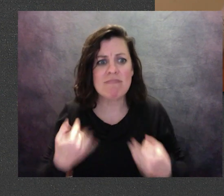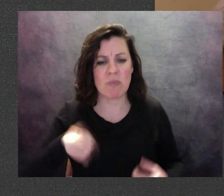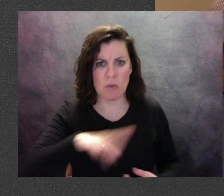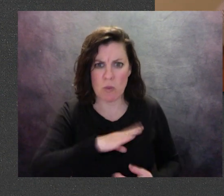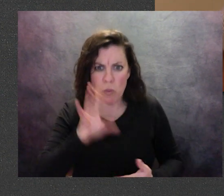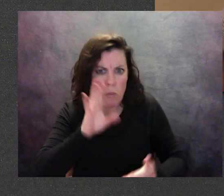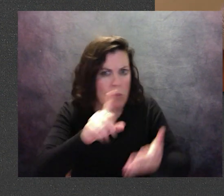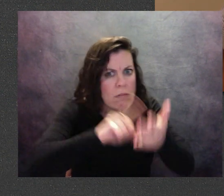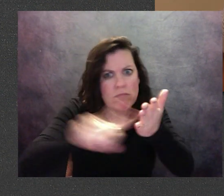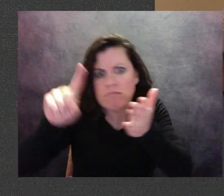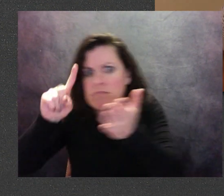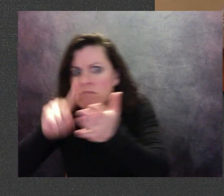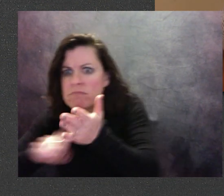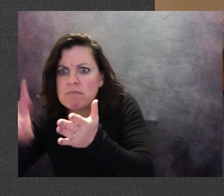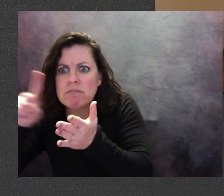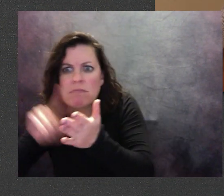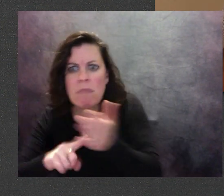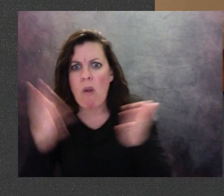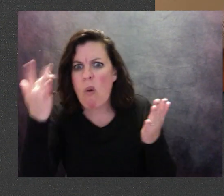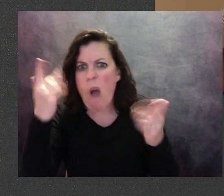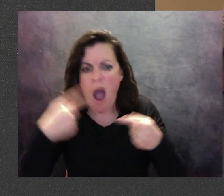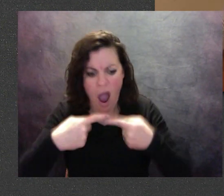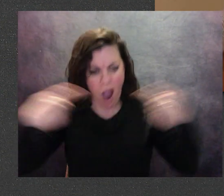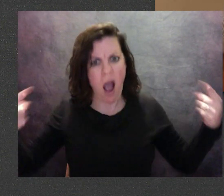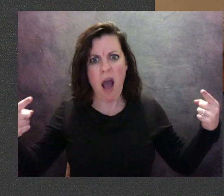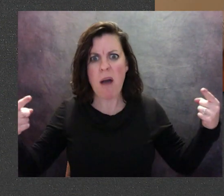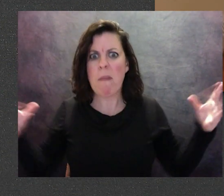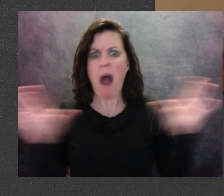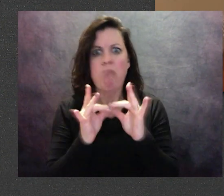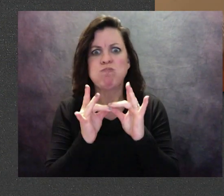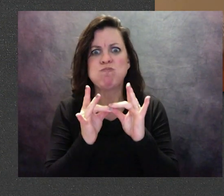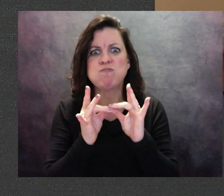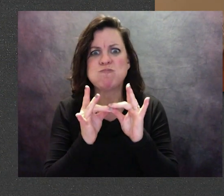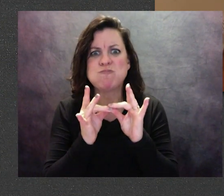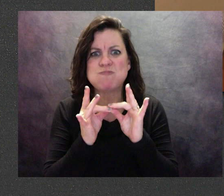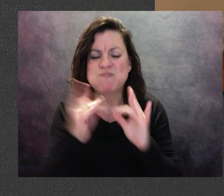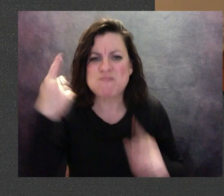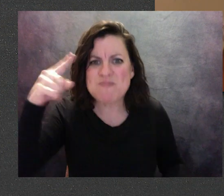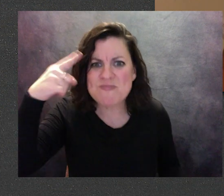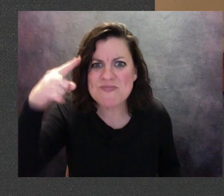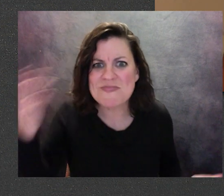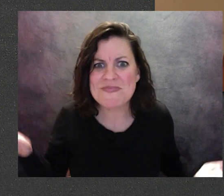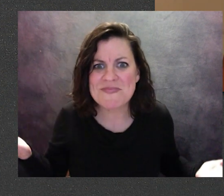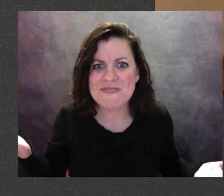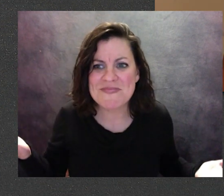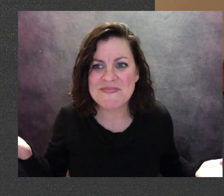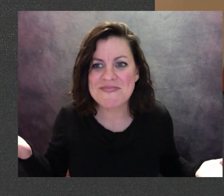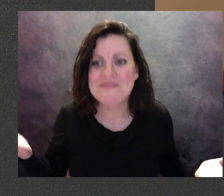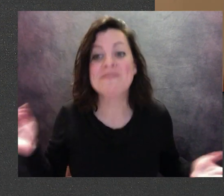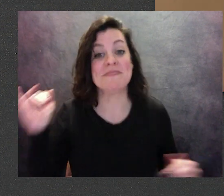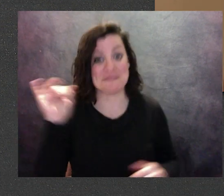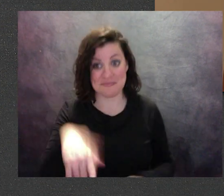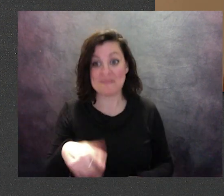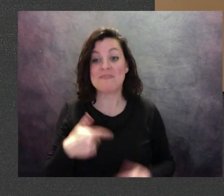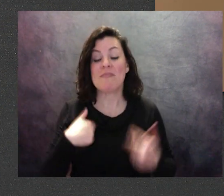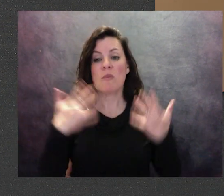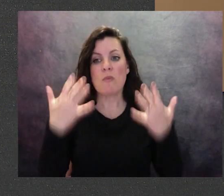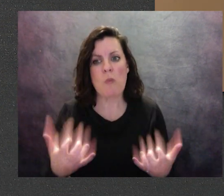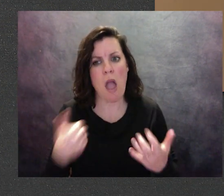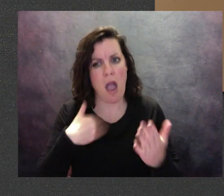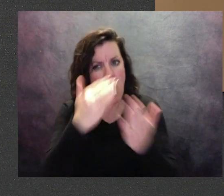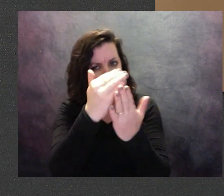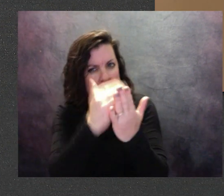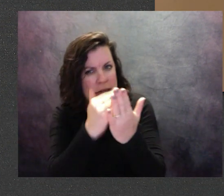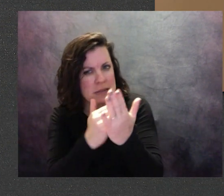will find out more about why opposites attract. Remember, I said I wanted to do